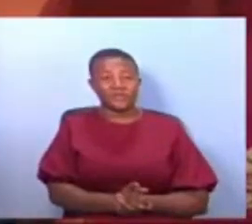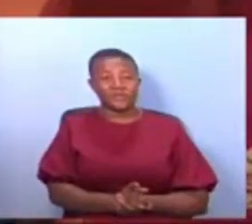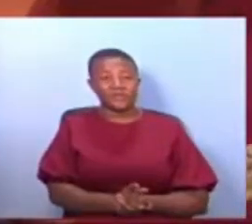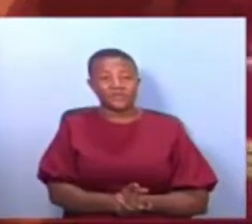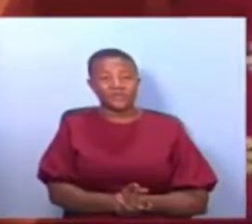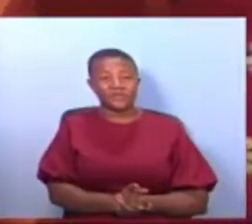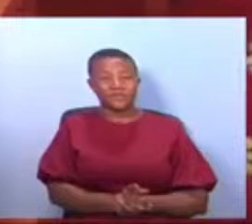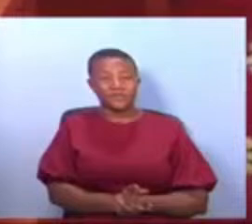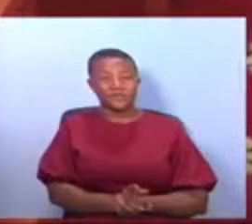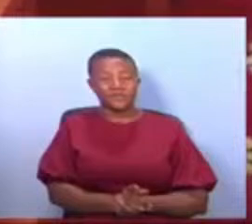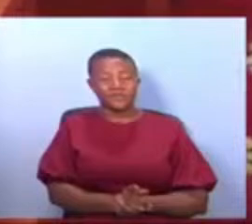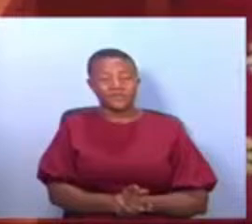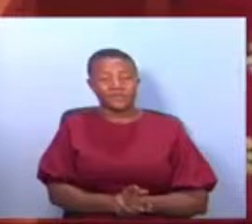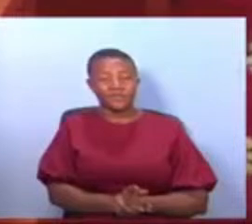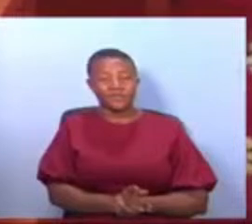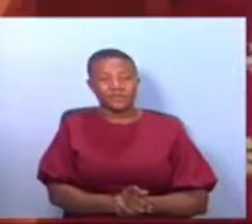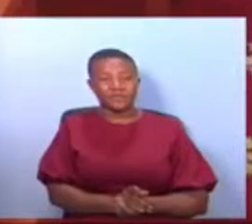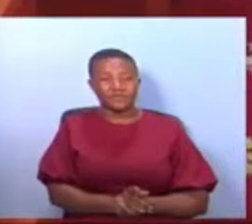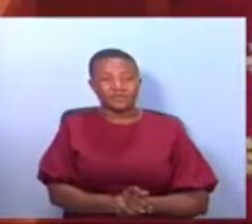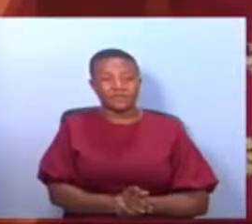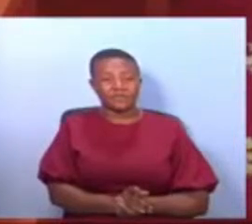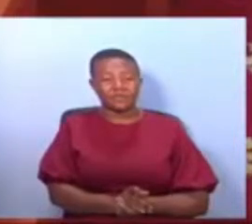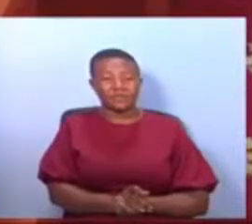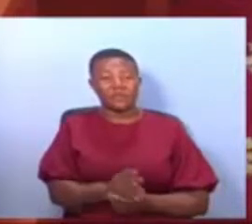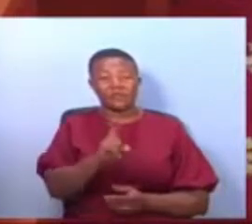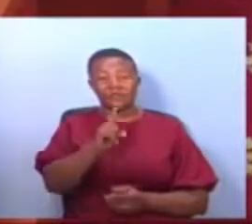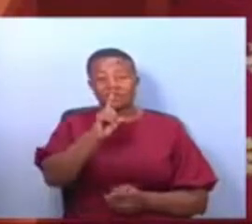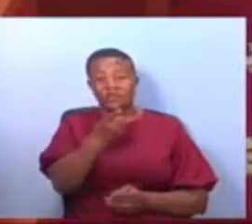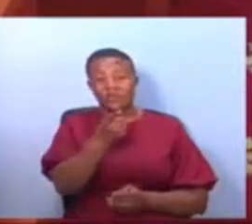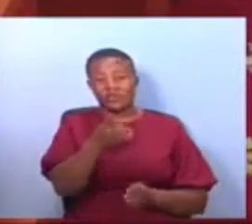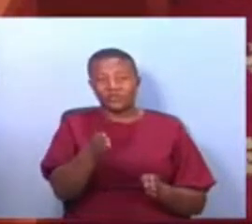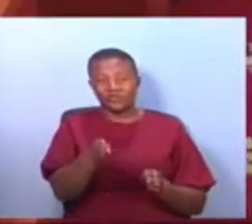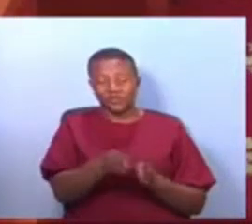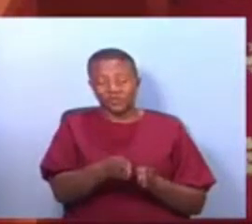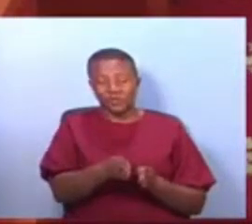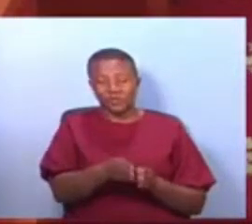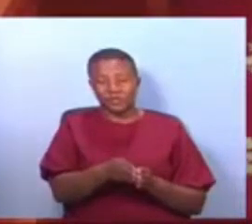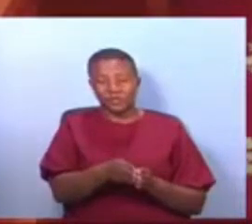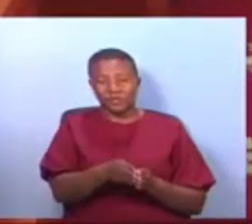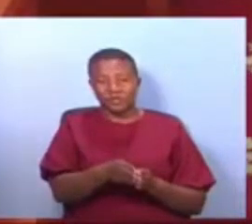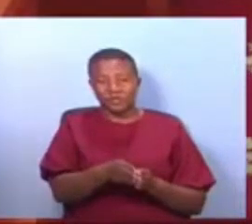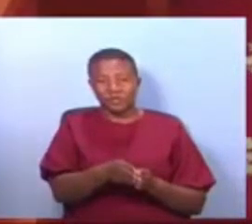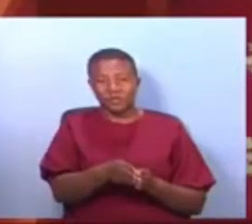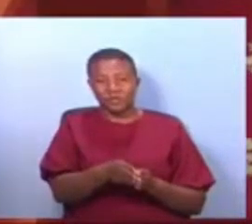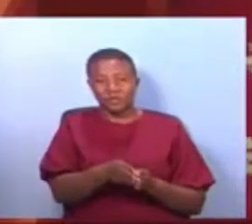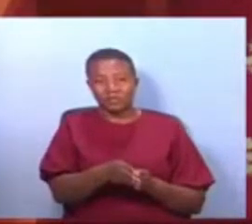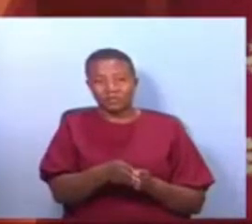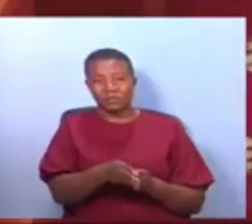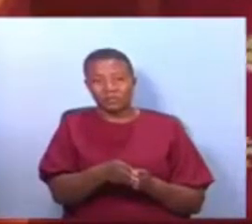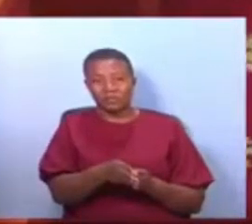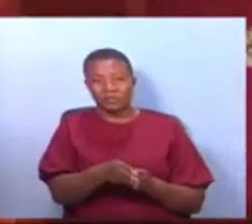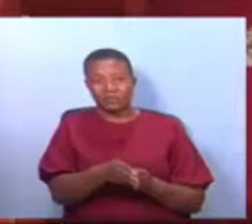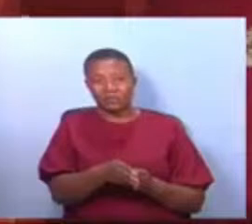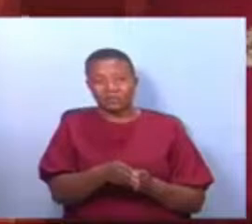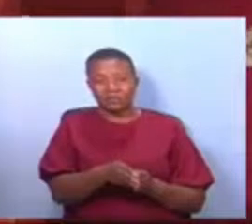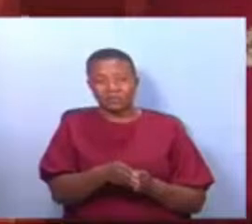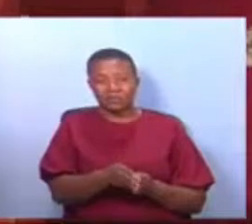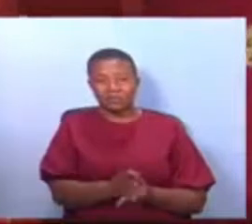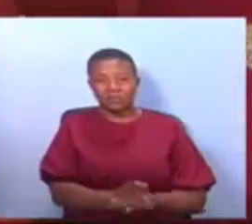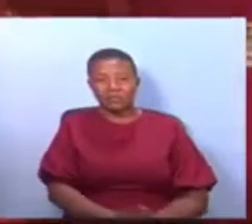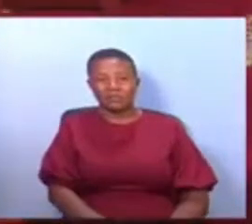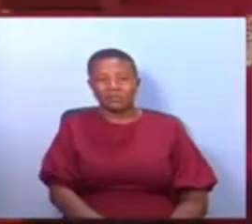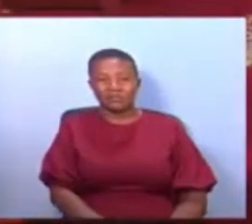proceedings of the first meeting held on Tuesday instead of first sitting. So,